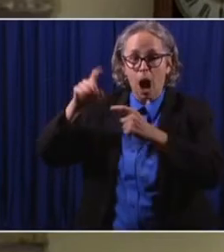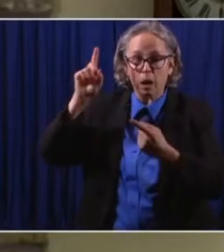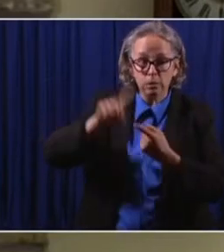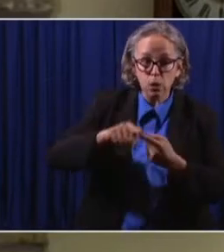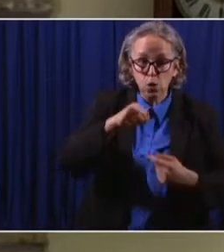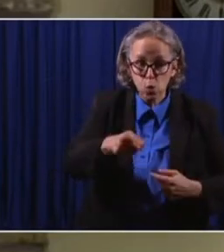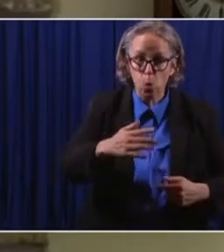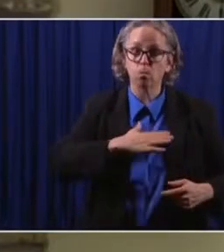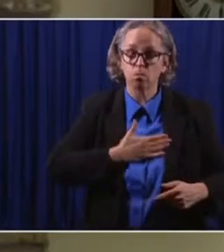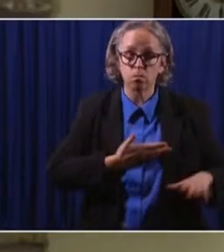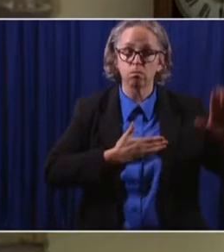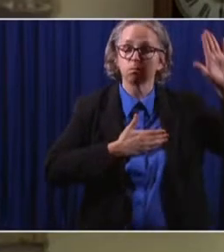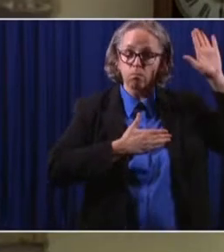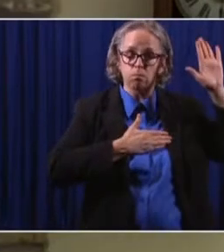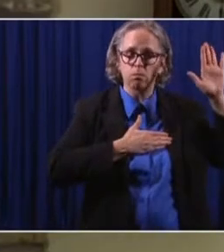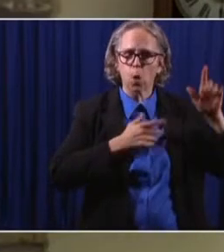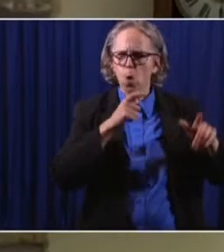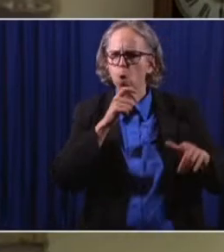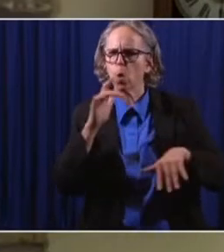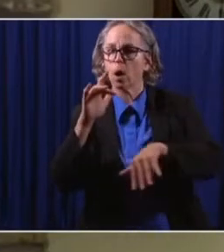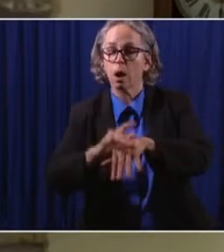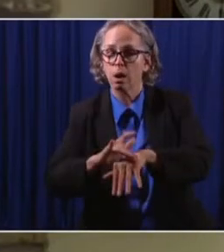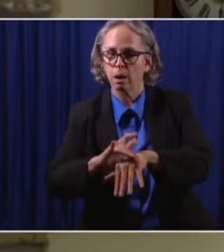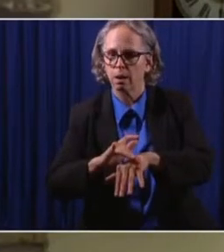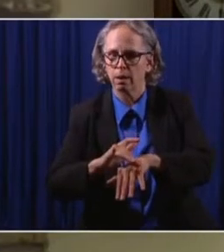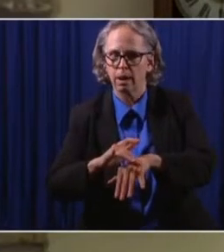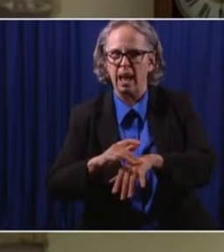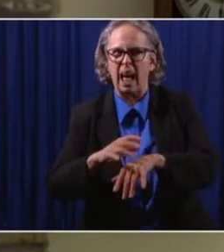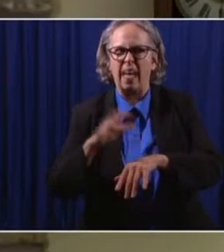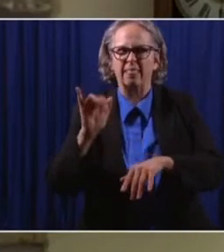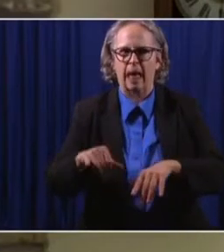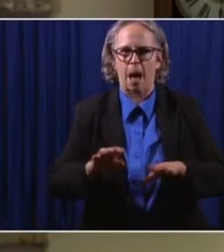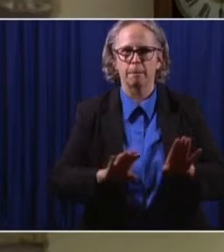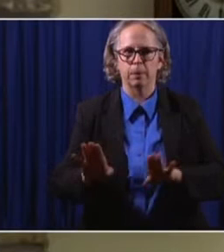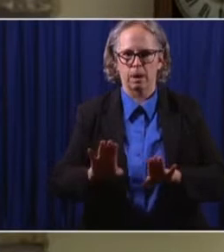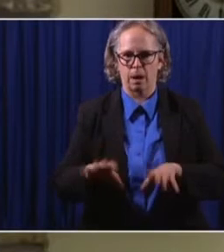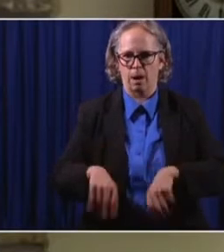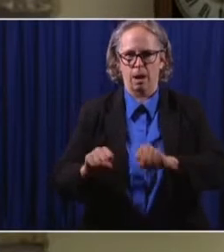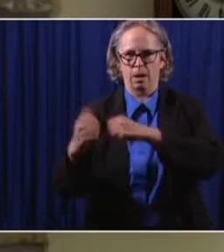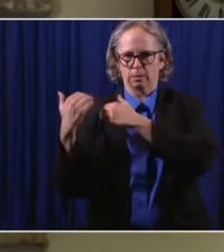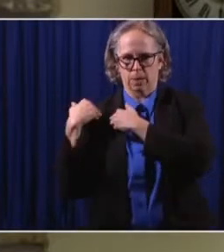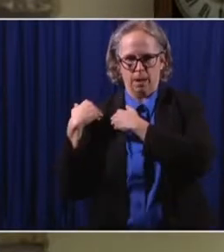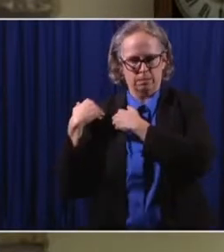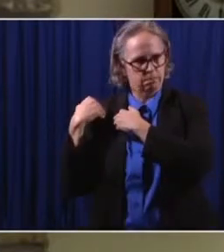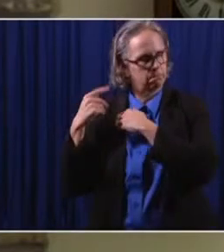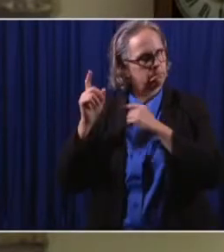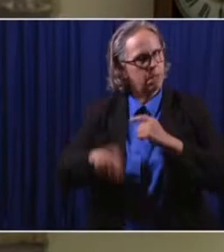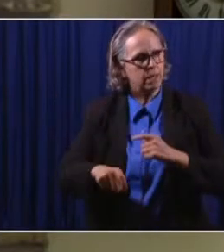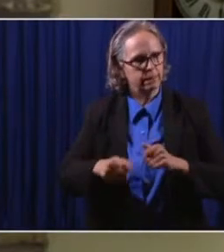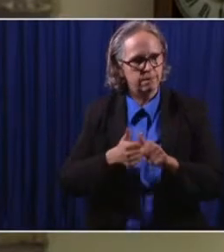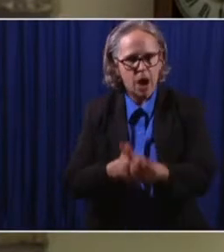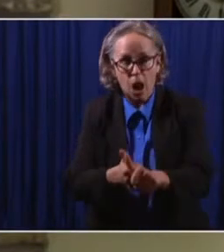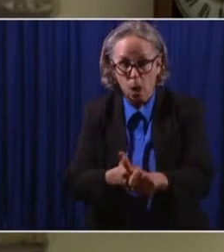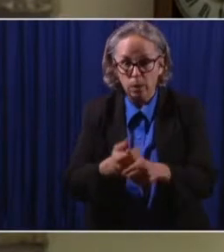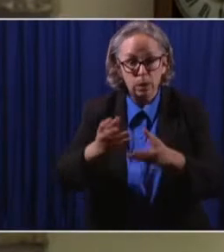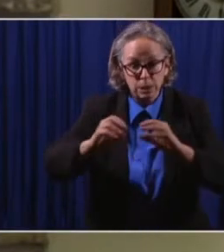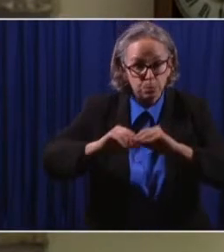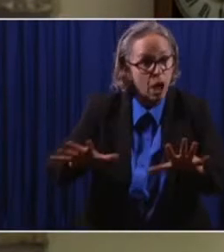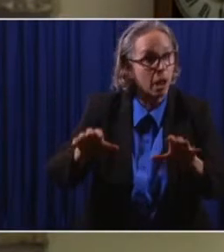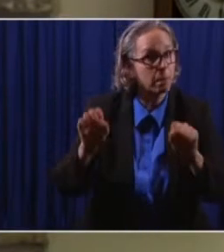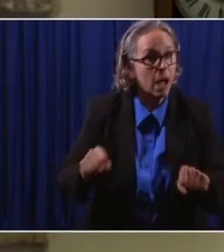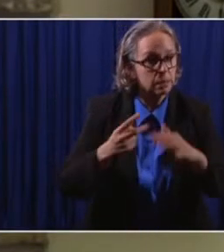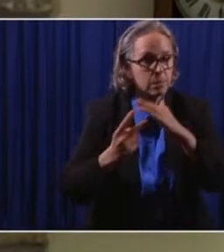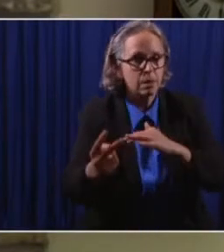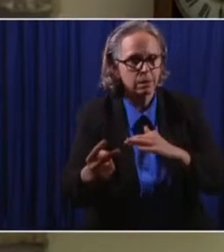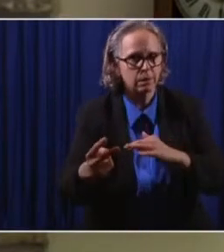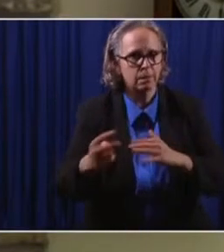allowing parties is a liability to academics, athletics, and the spread of COVID-19. Another such party that had been planned and promoted on